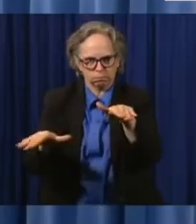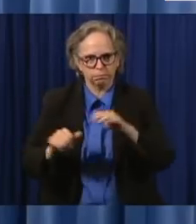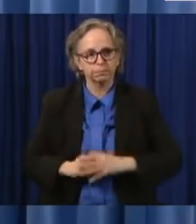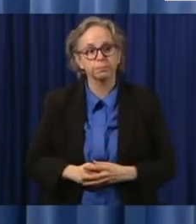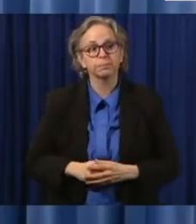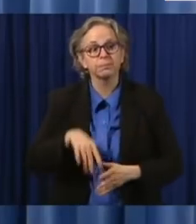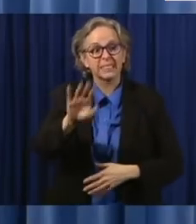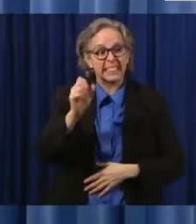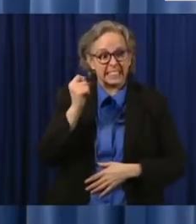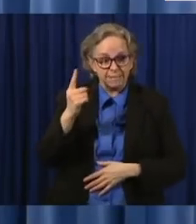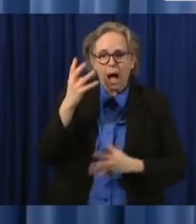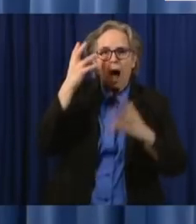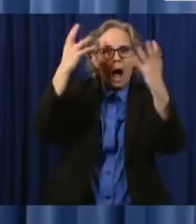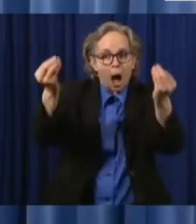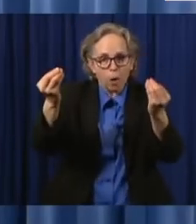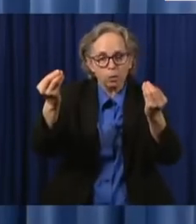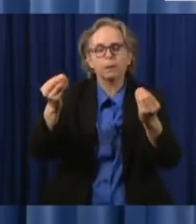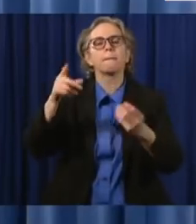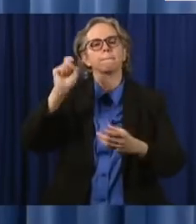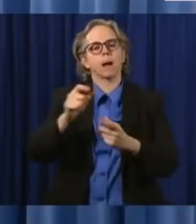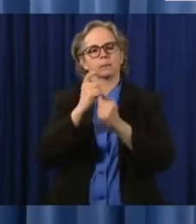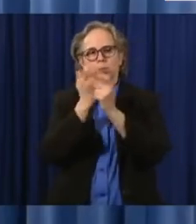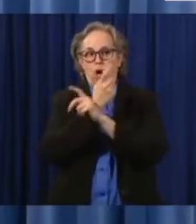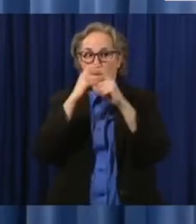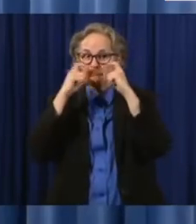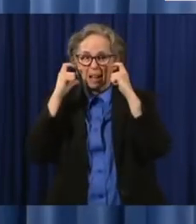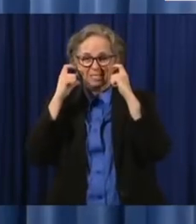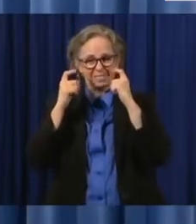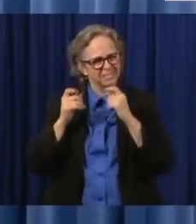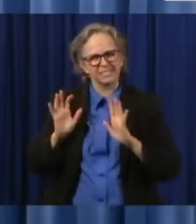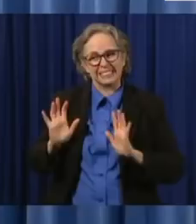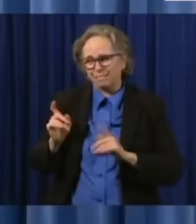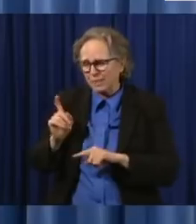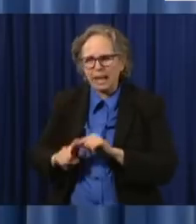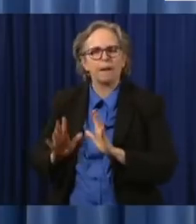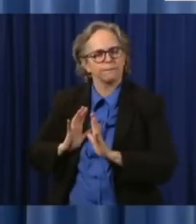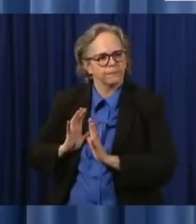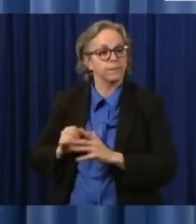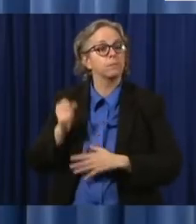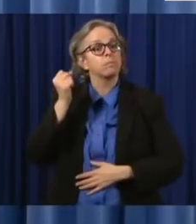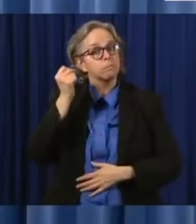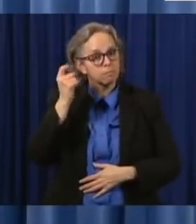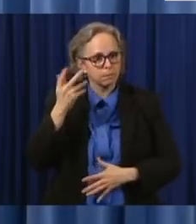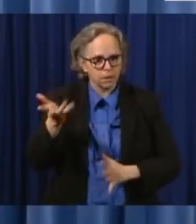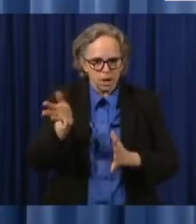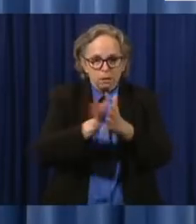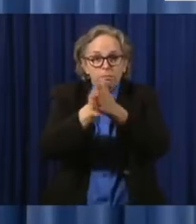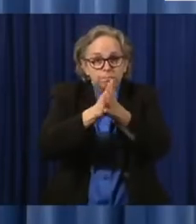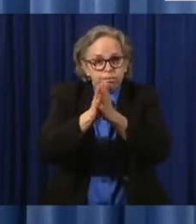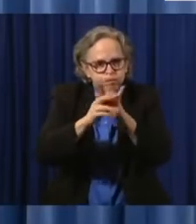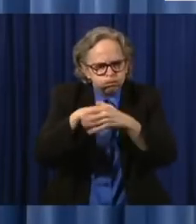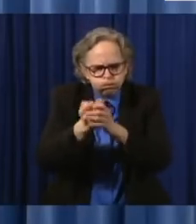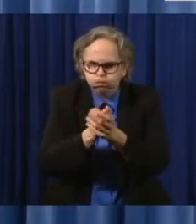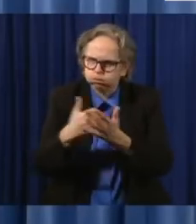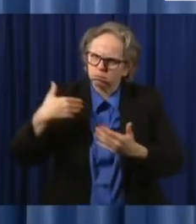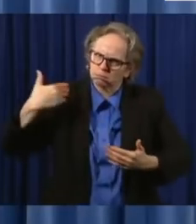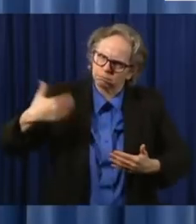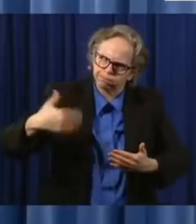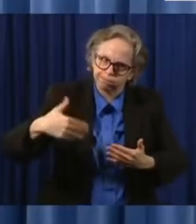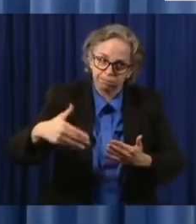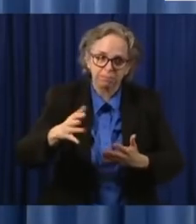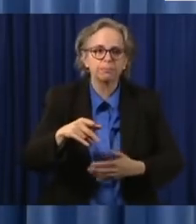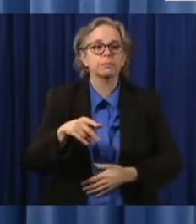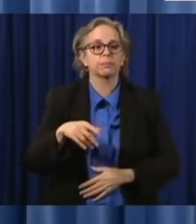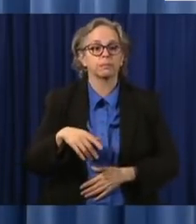mask, unless not otherwise indicated, and should practice good hand washing, hygiene, and should, of